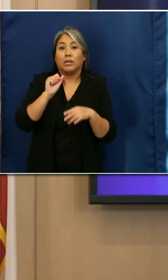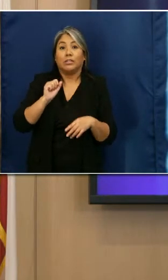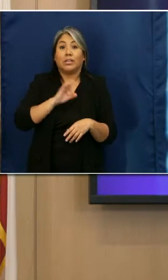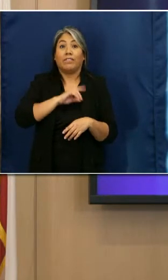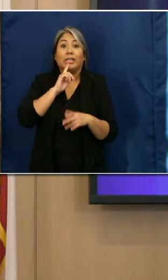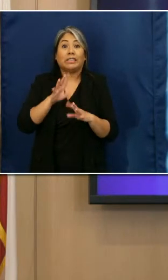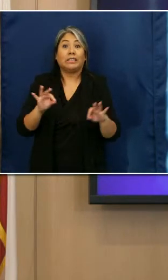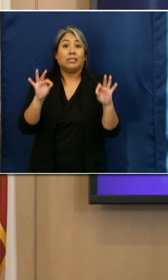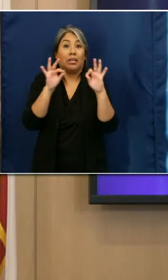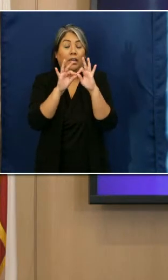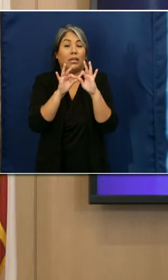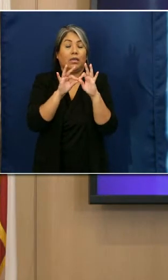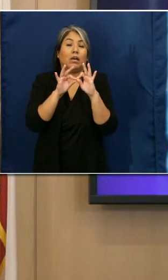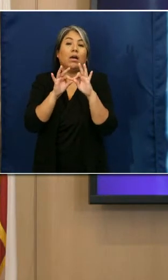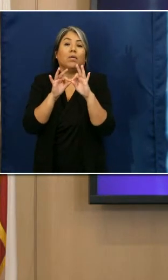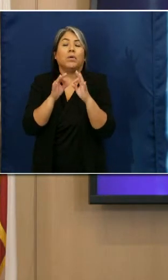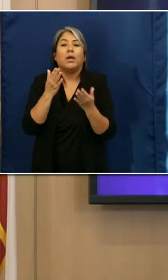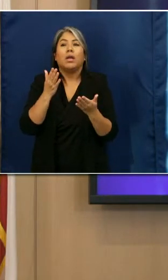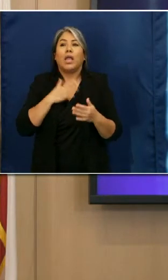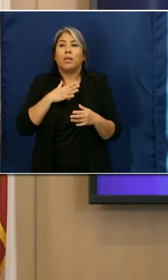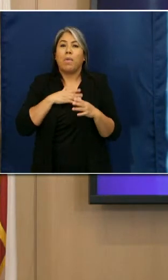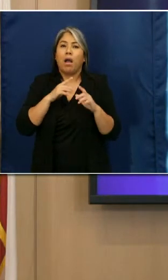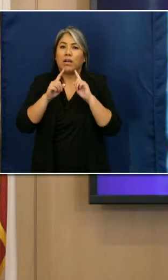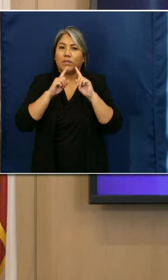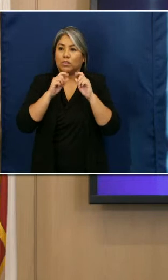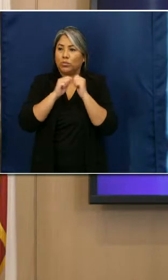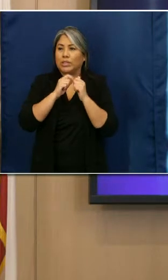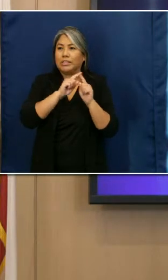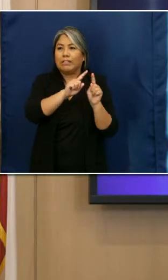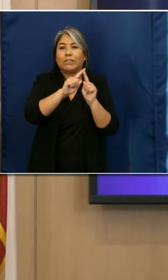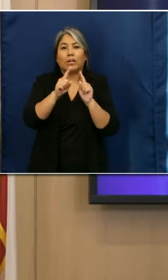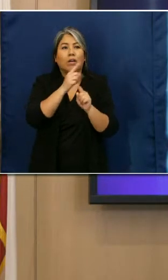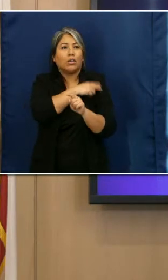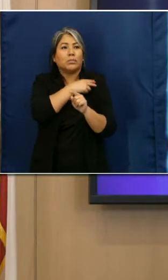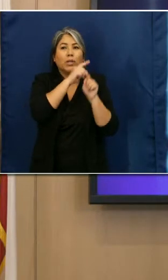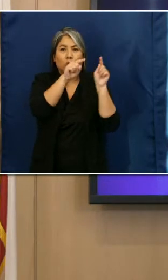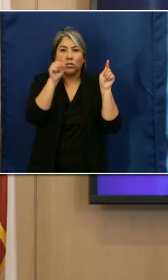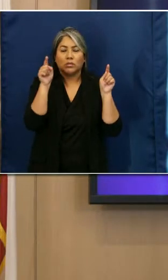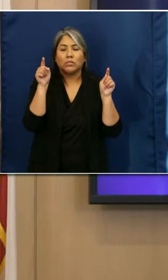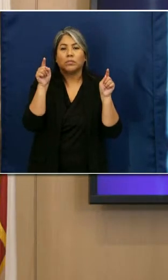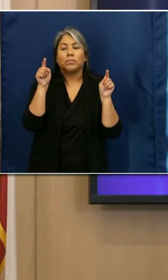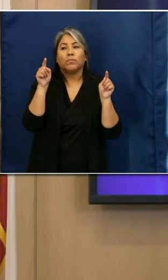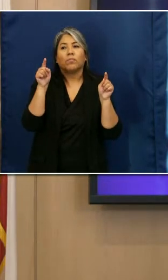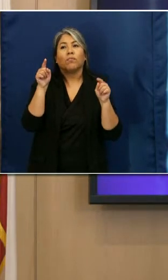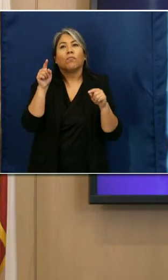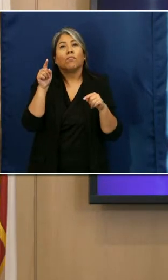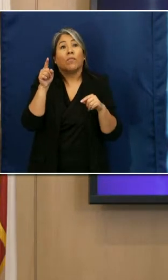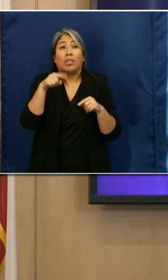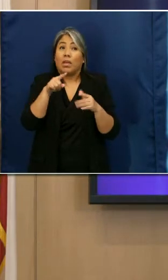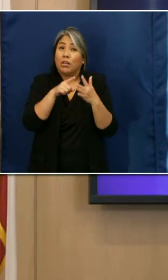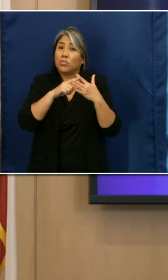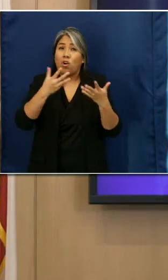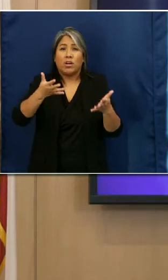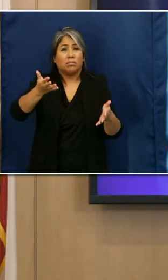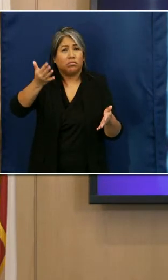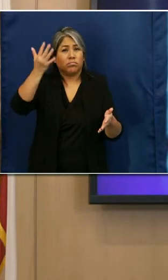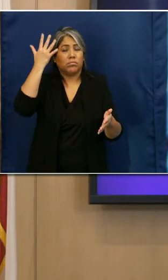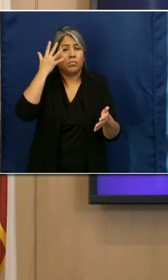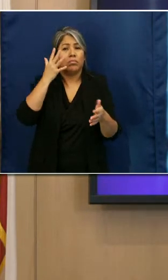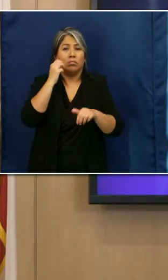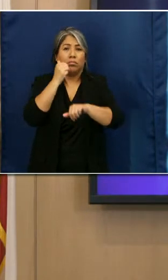here. And in my conversations with different hospitals, they are all, and they started months ago, putting in